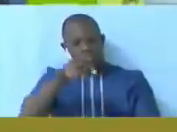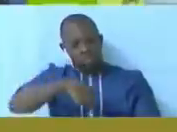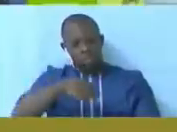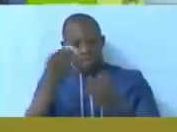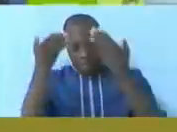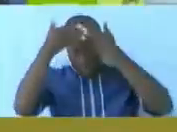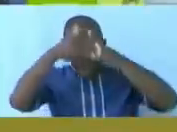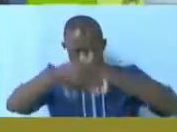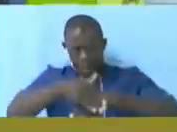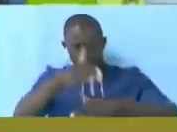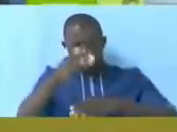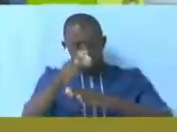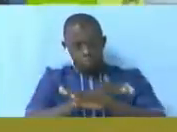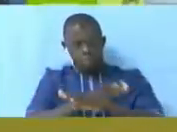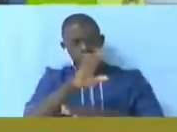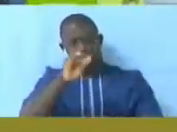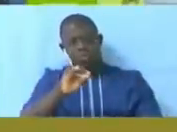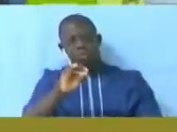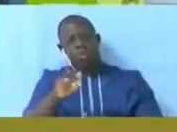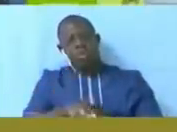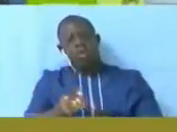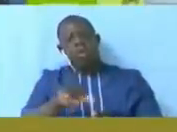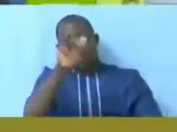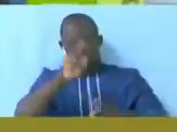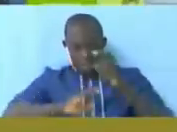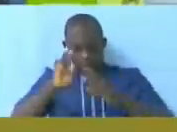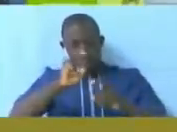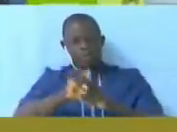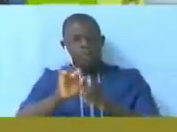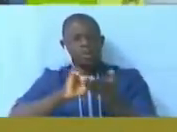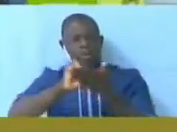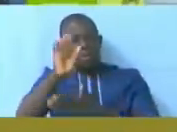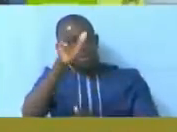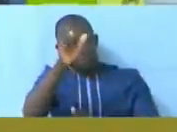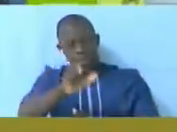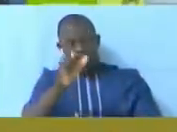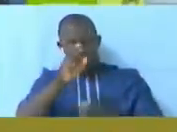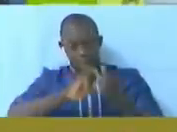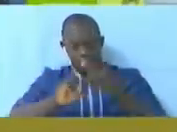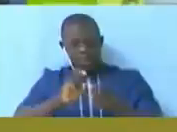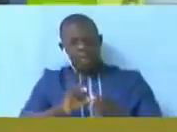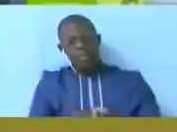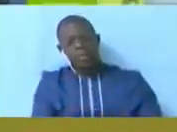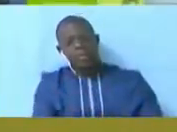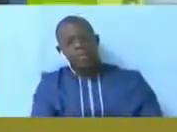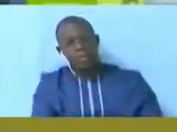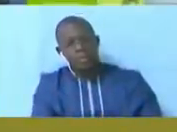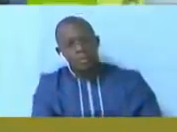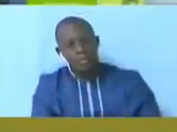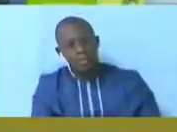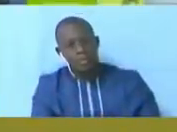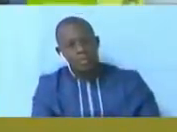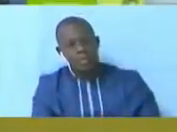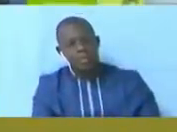overnight. Isilaje mutokono. I further ordered him andung tententa kanyin kamo fanan diala